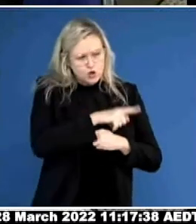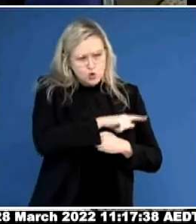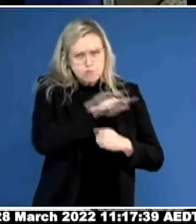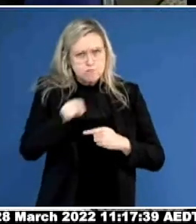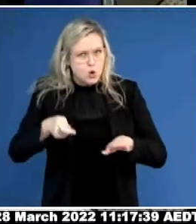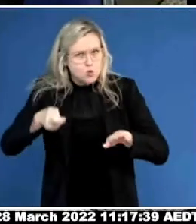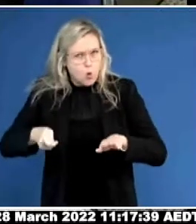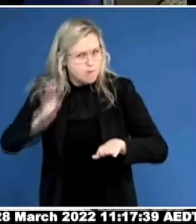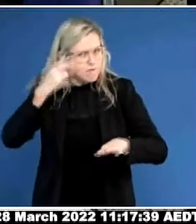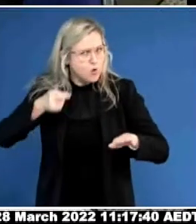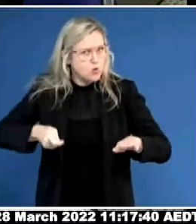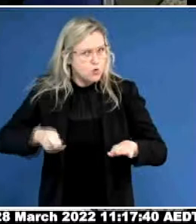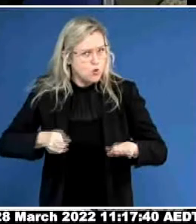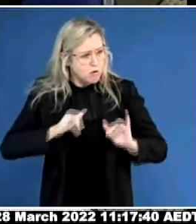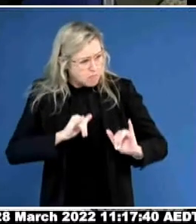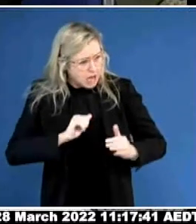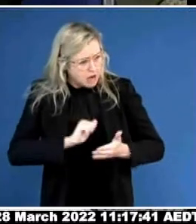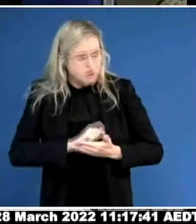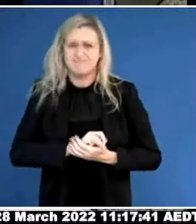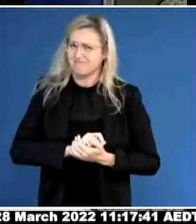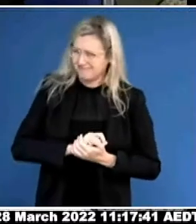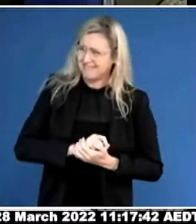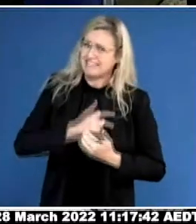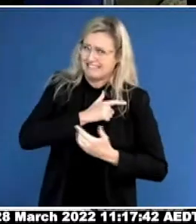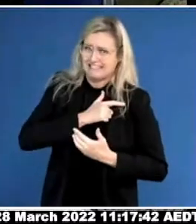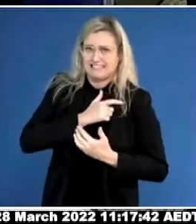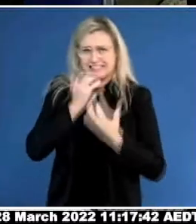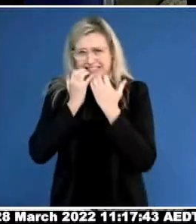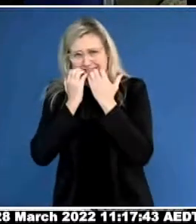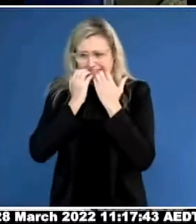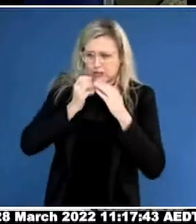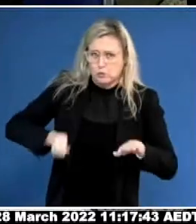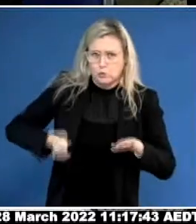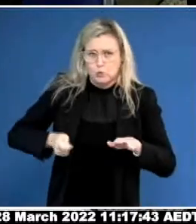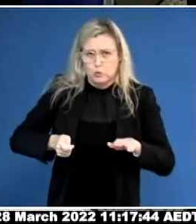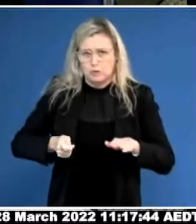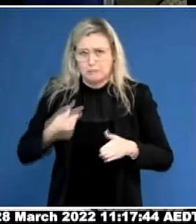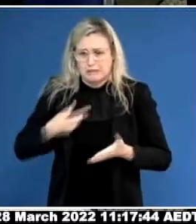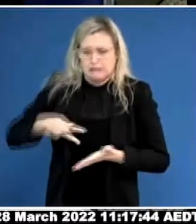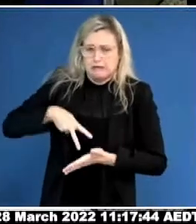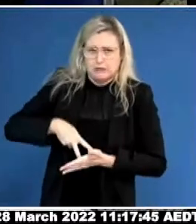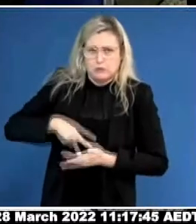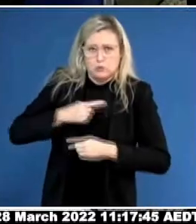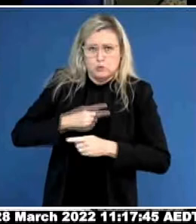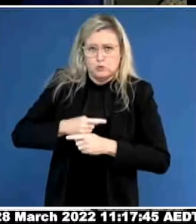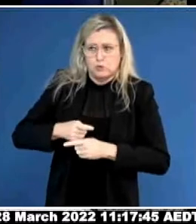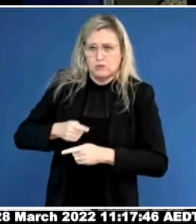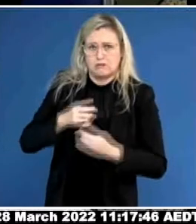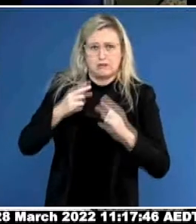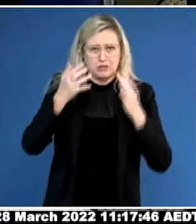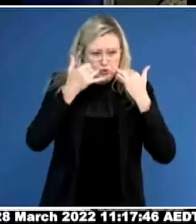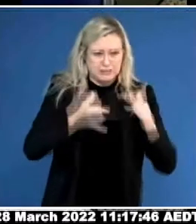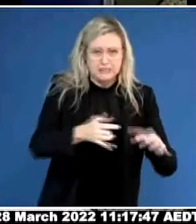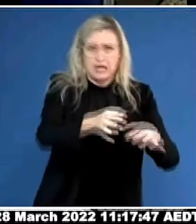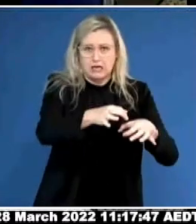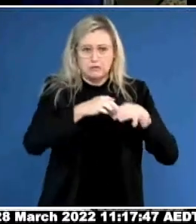you had to speak in court? Yes. And you were asked questions? Yes. And you found that pretty hard, didn't you? Yeah, I